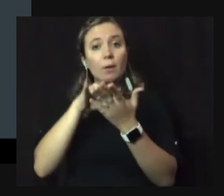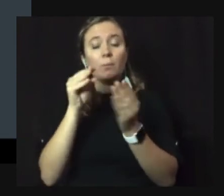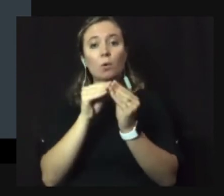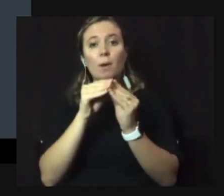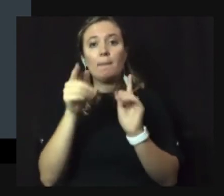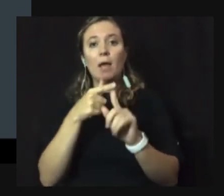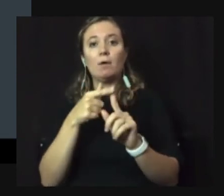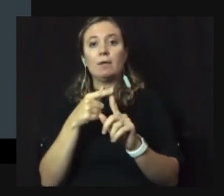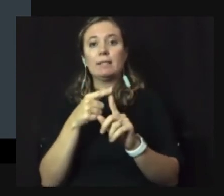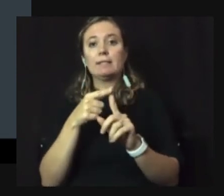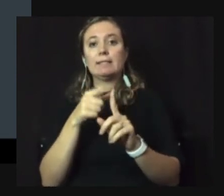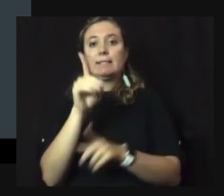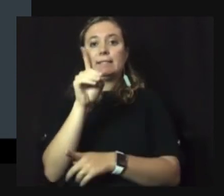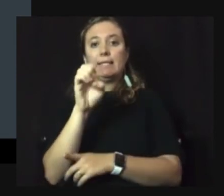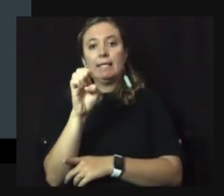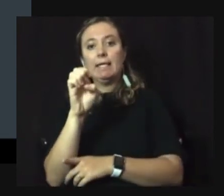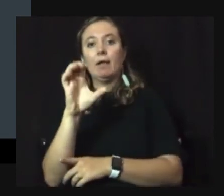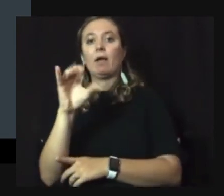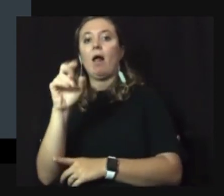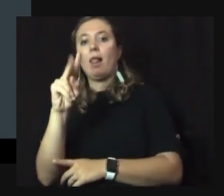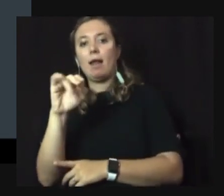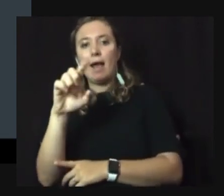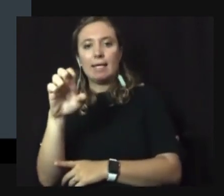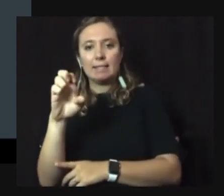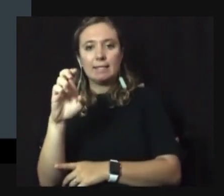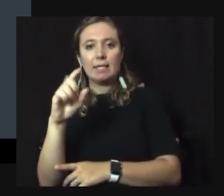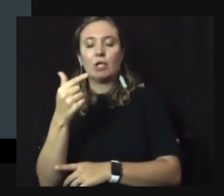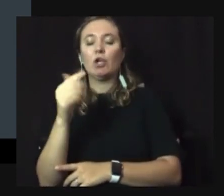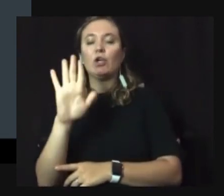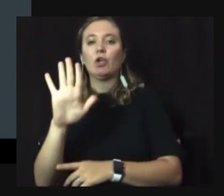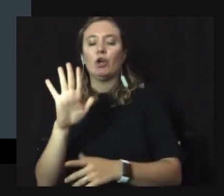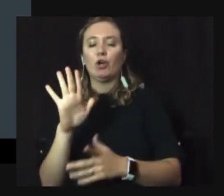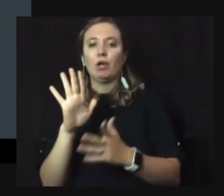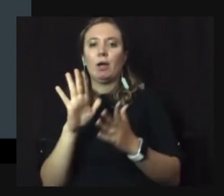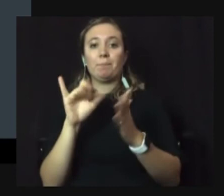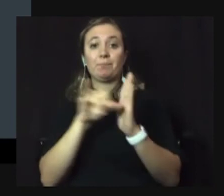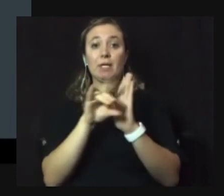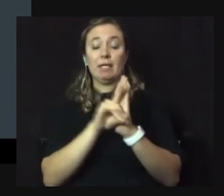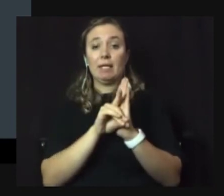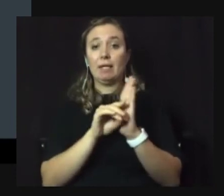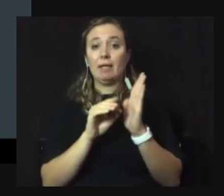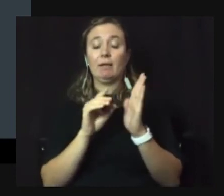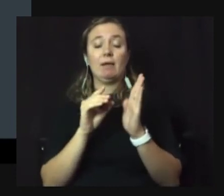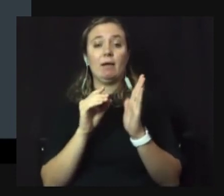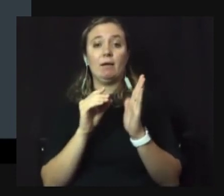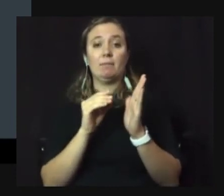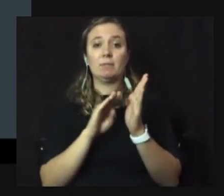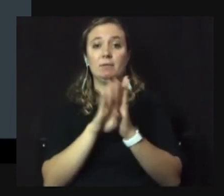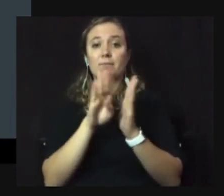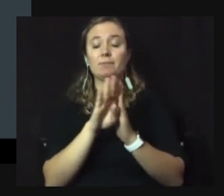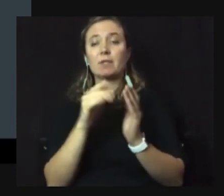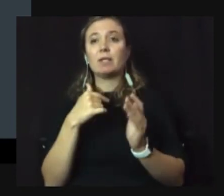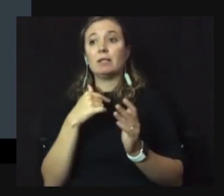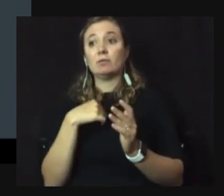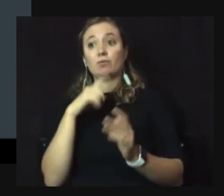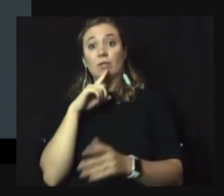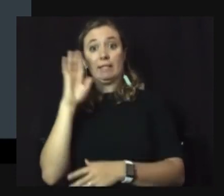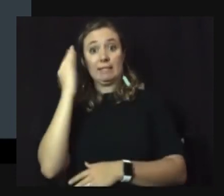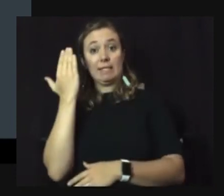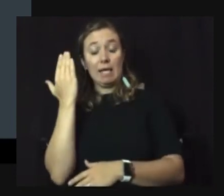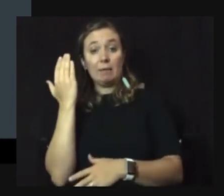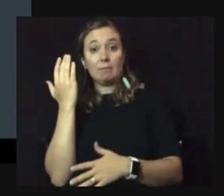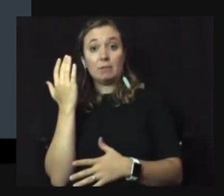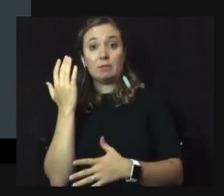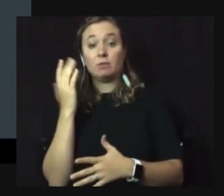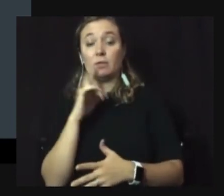decolonizing your identity development. Seemed phenomenal. Was not able to integrate it